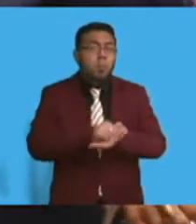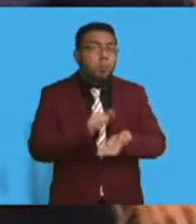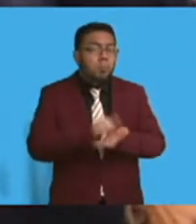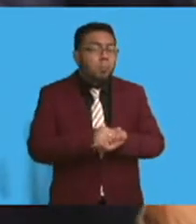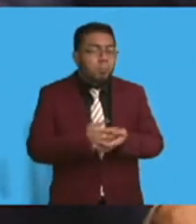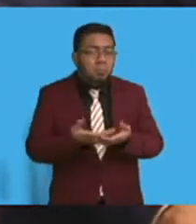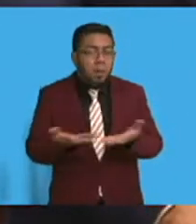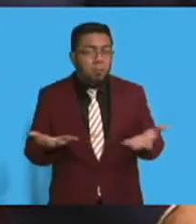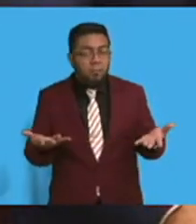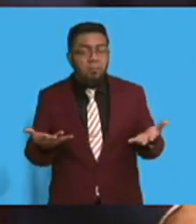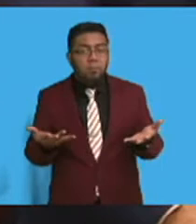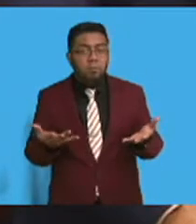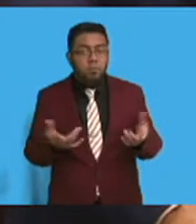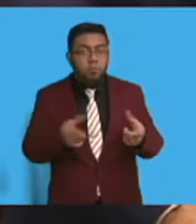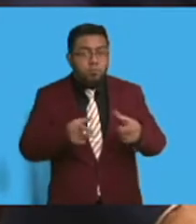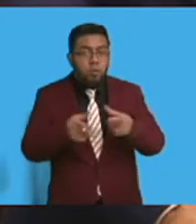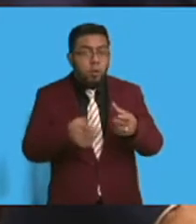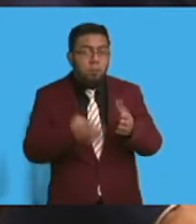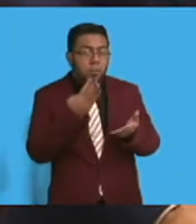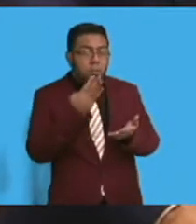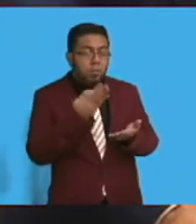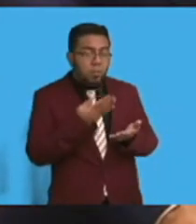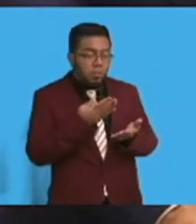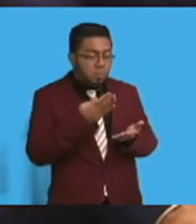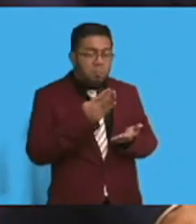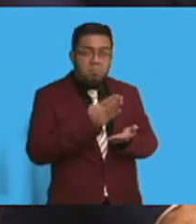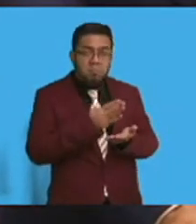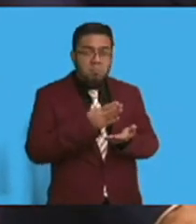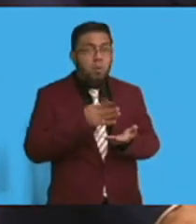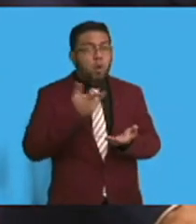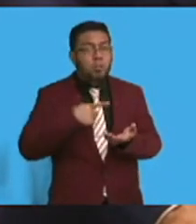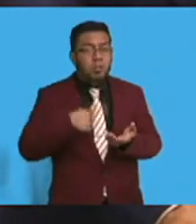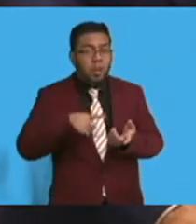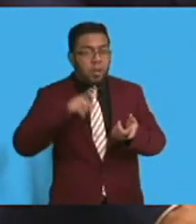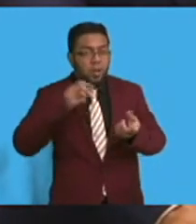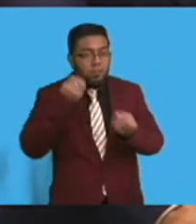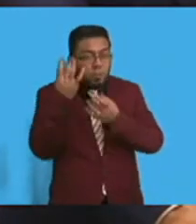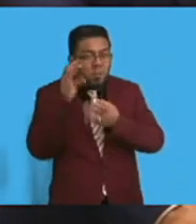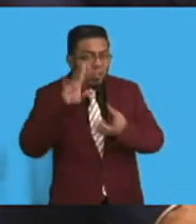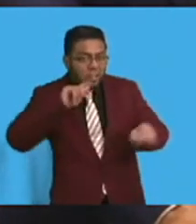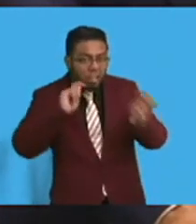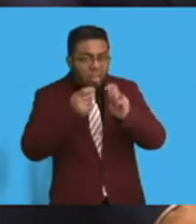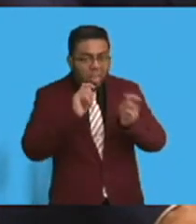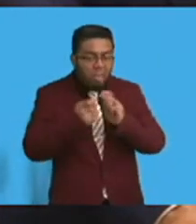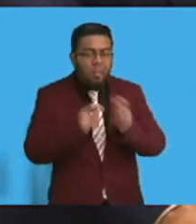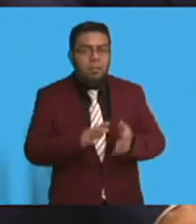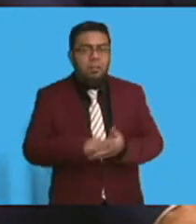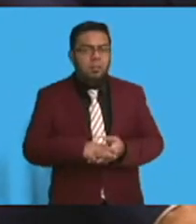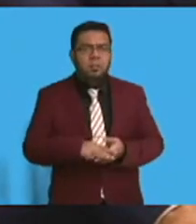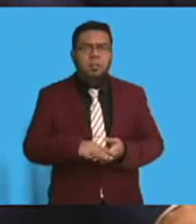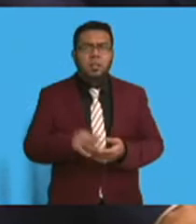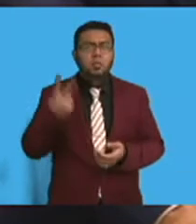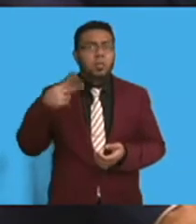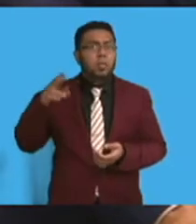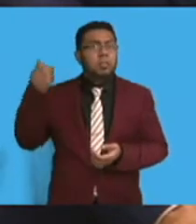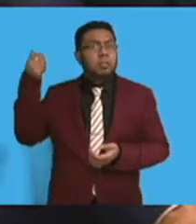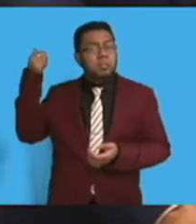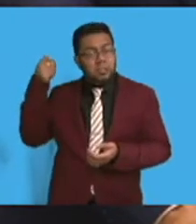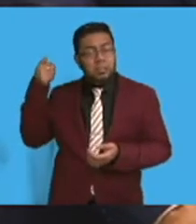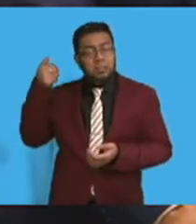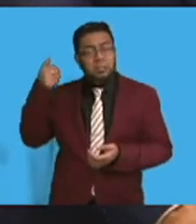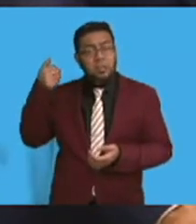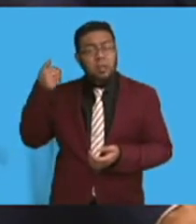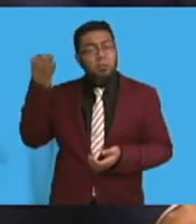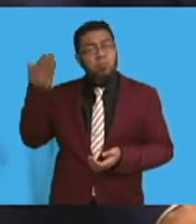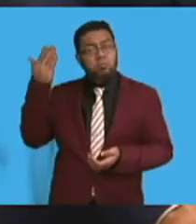facts. Back in 1996, Madam Speaker, the government of the day took out a huge amount of debt. That debt was not spent on